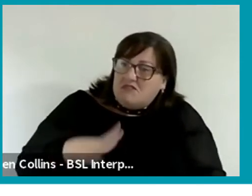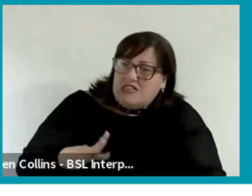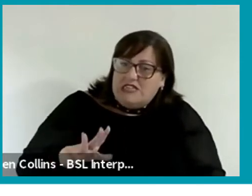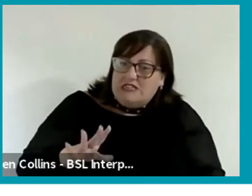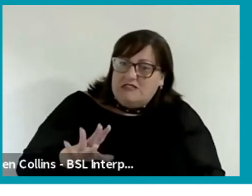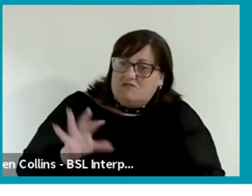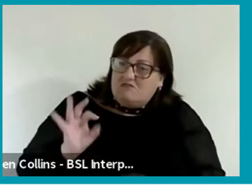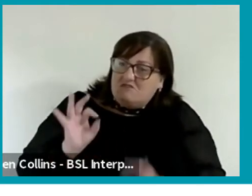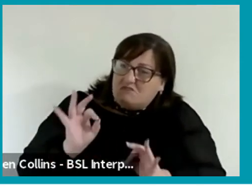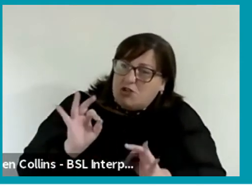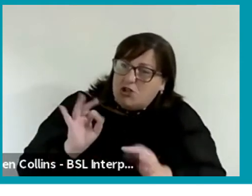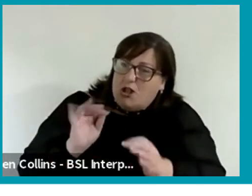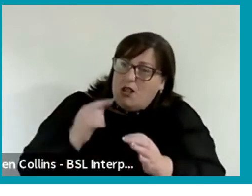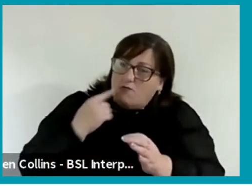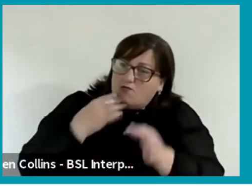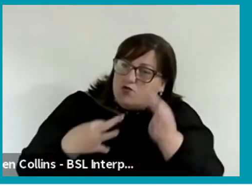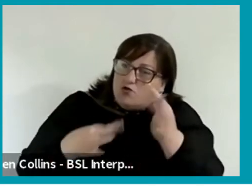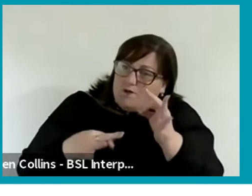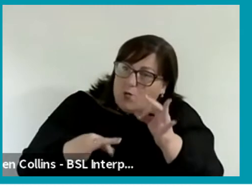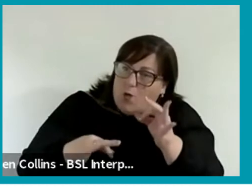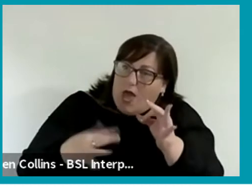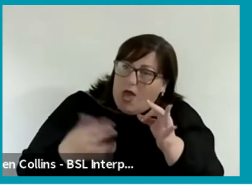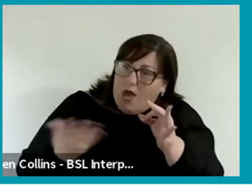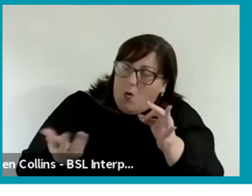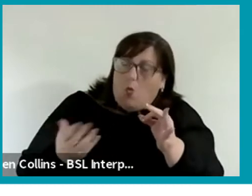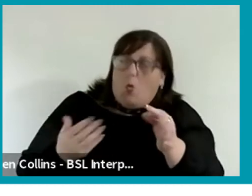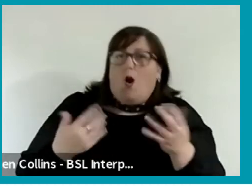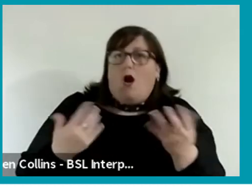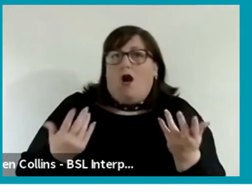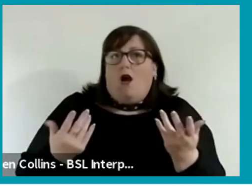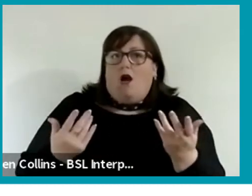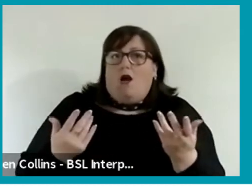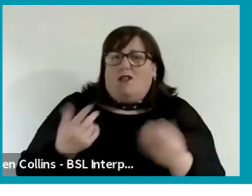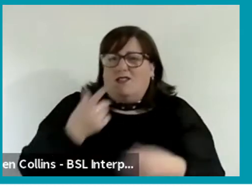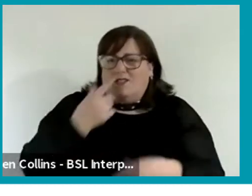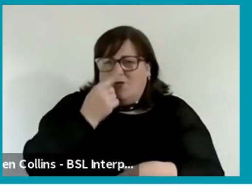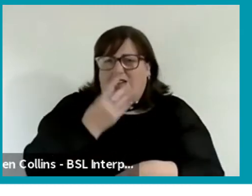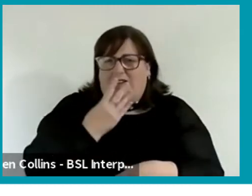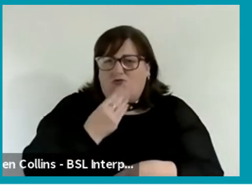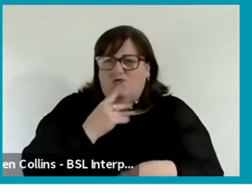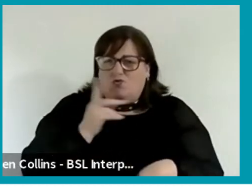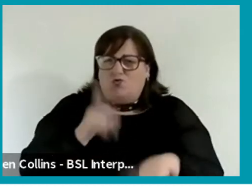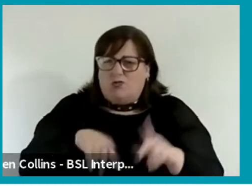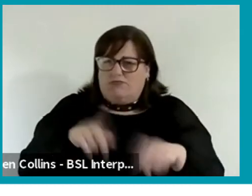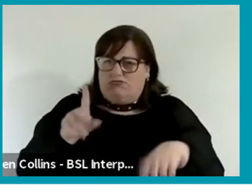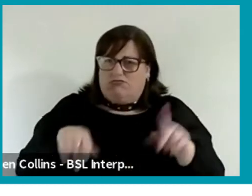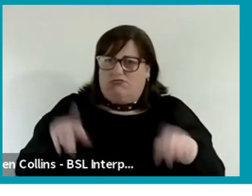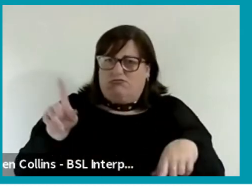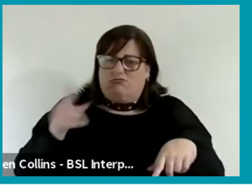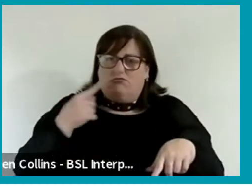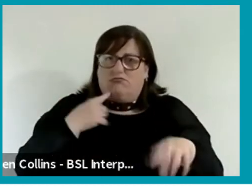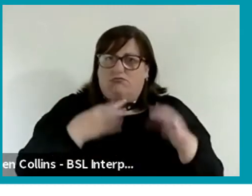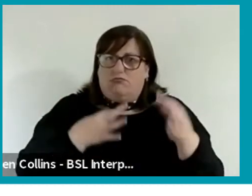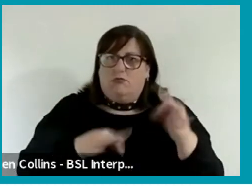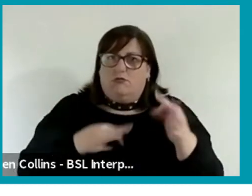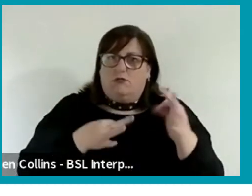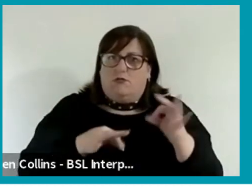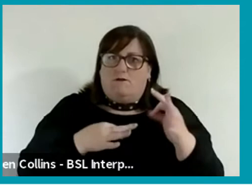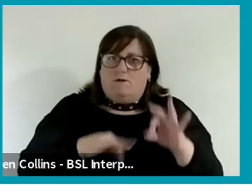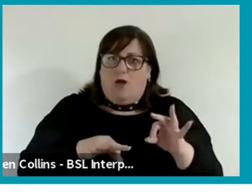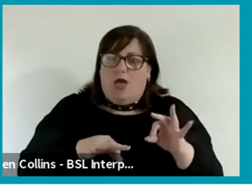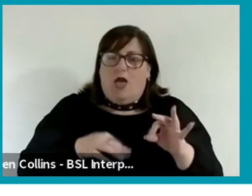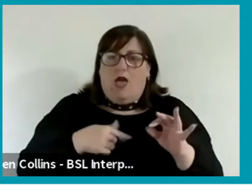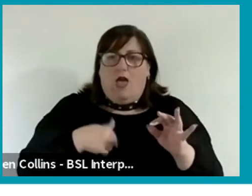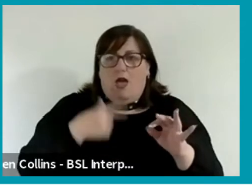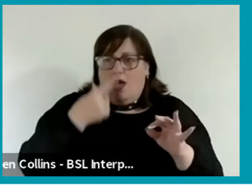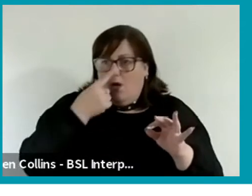sure candidate know that we can use various types of software, and we can read various types of documents.